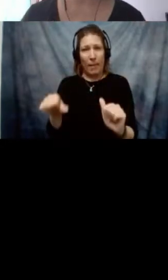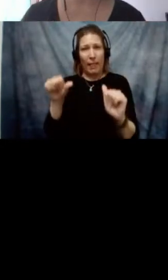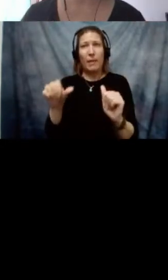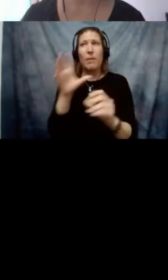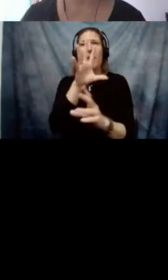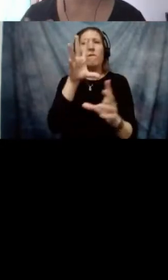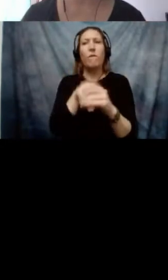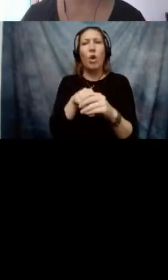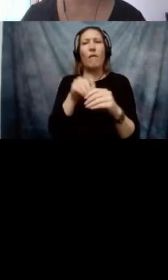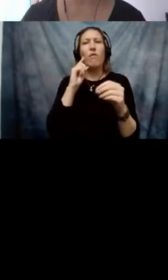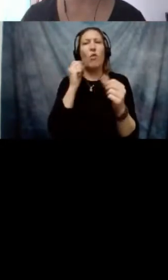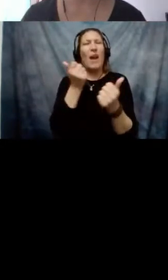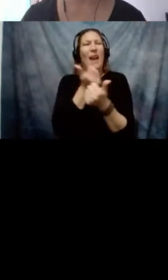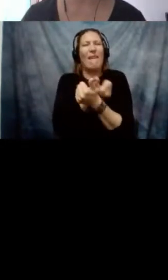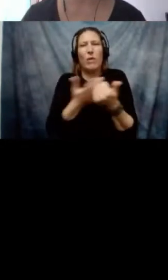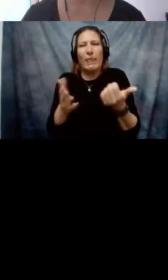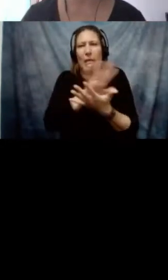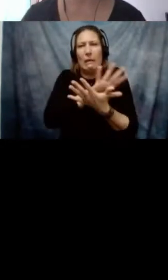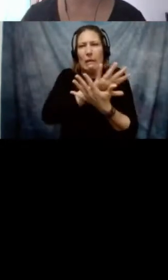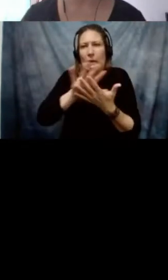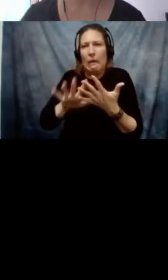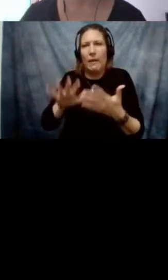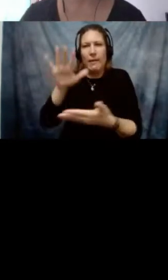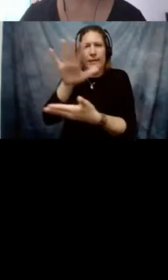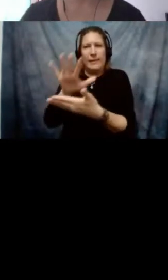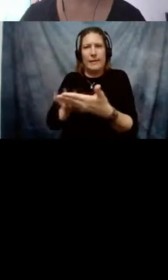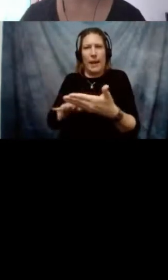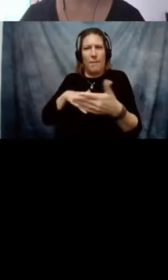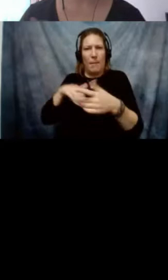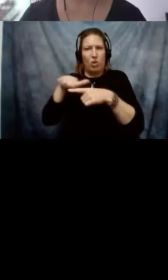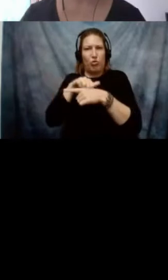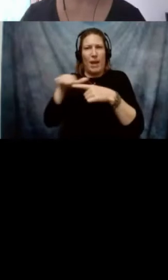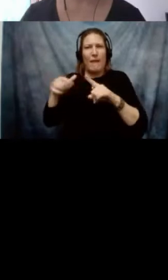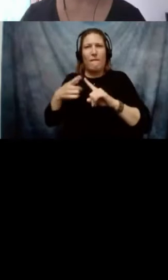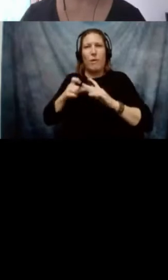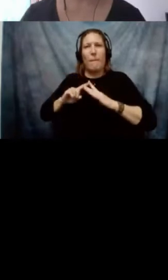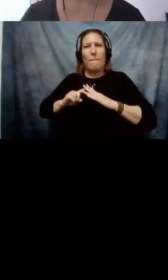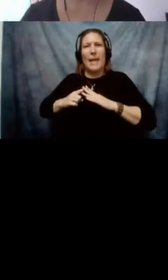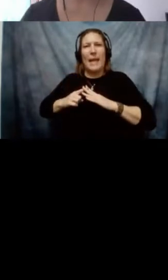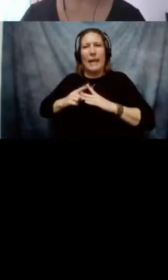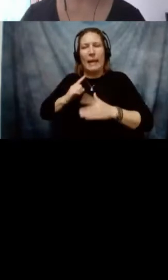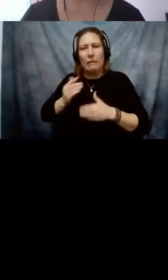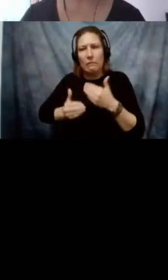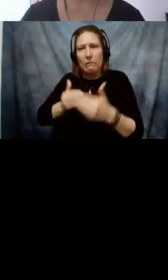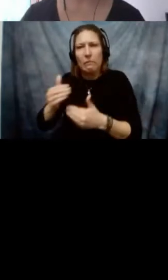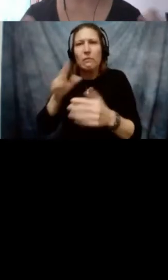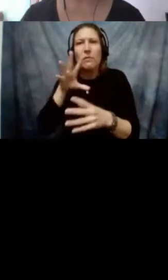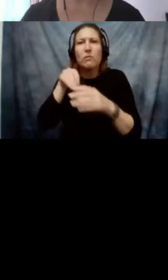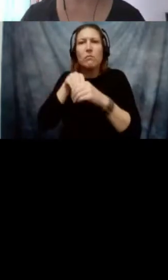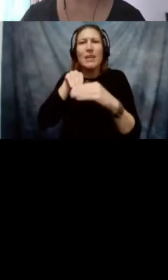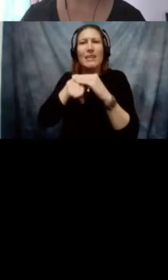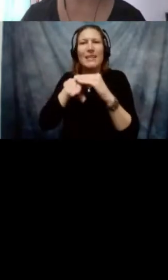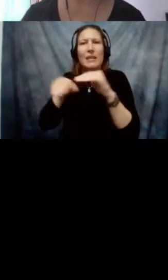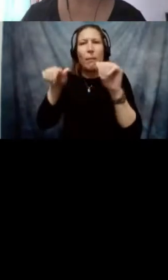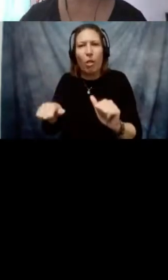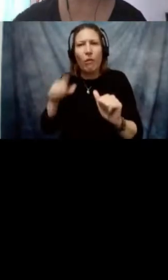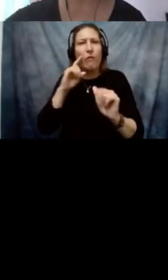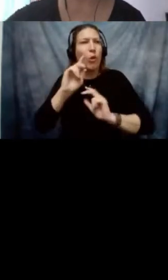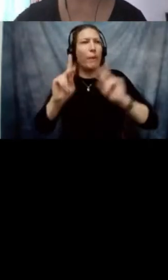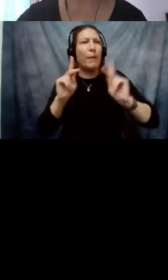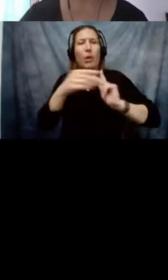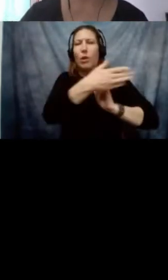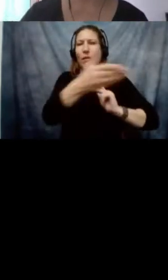of it, but how do I incorporate it into the designing of my training so that it would actually, be able to reach people with these types